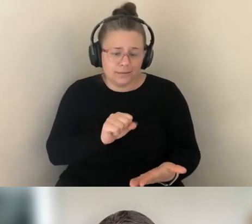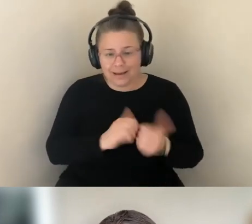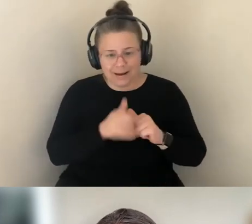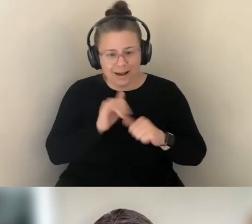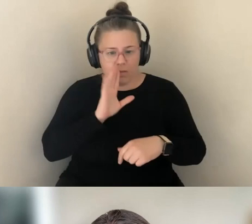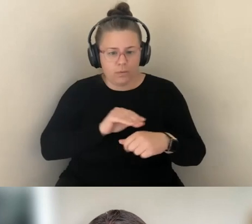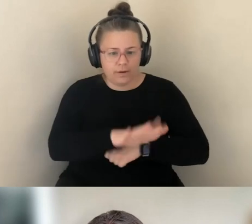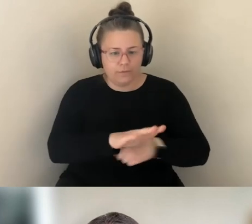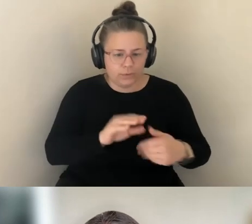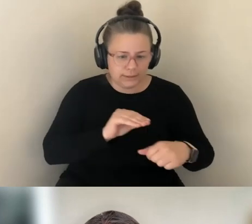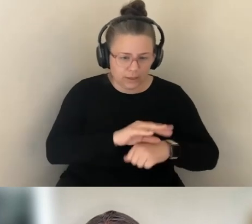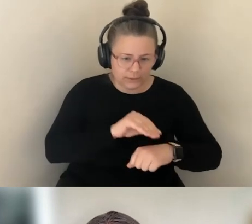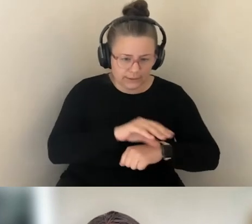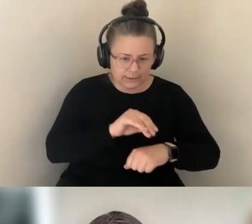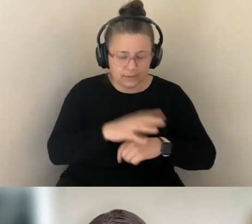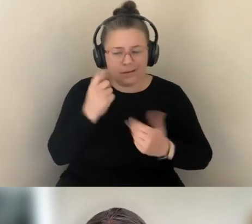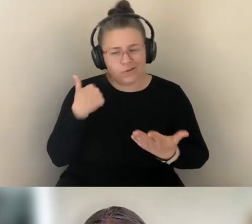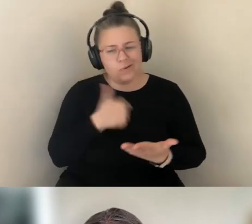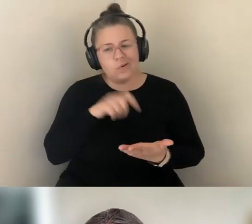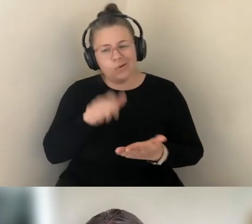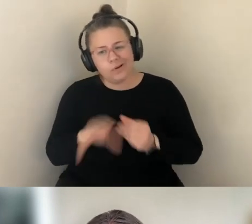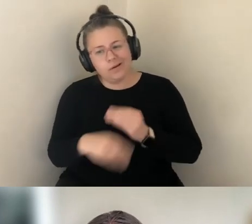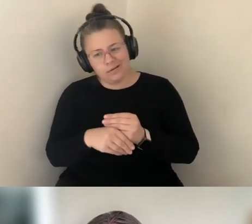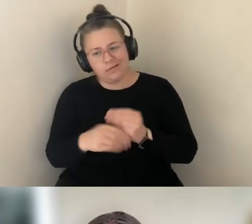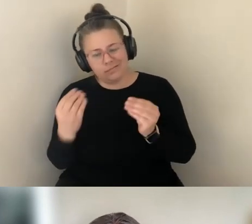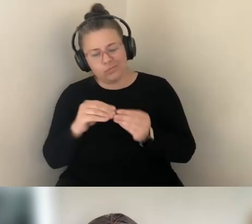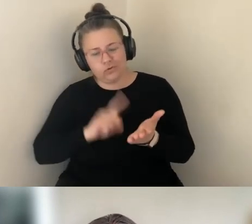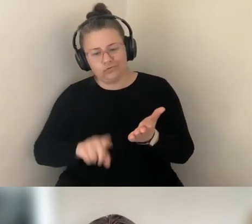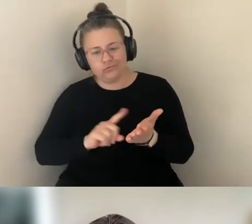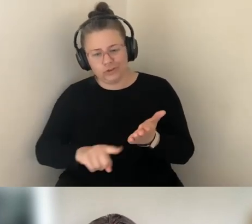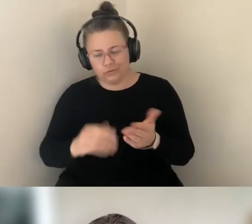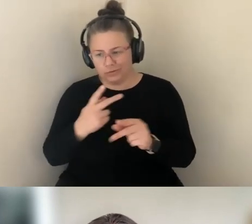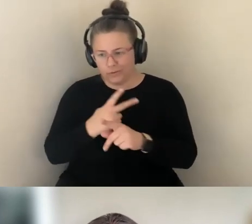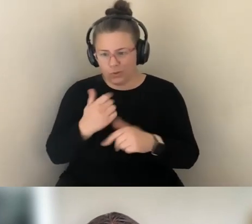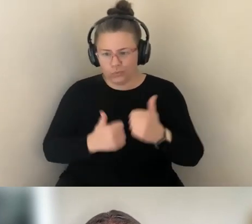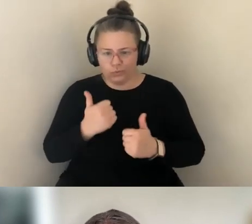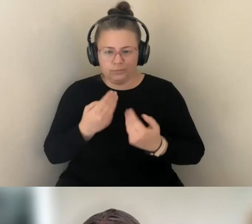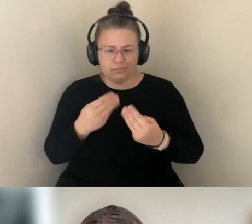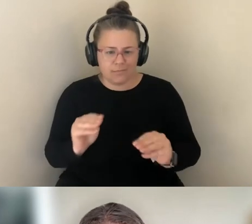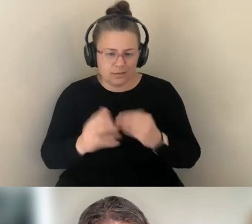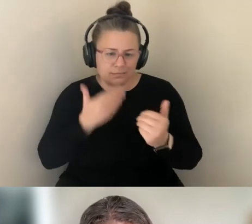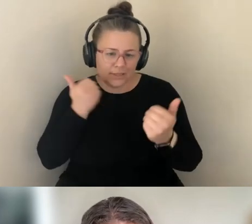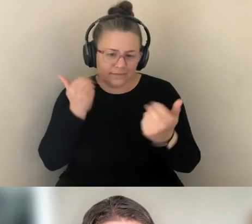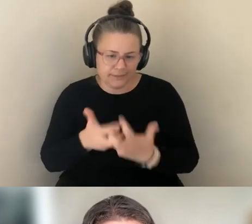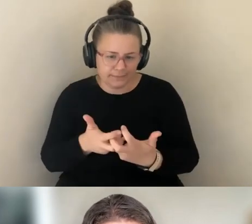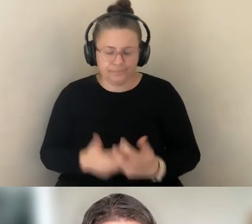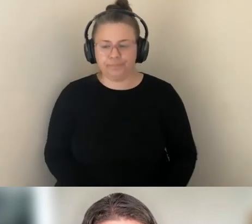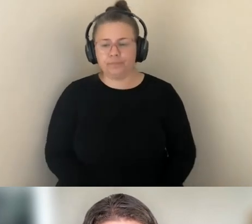additional research to identify which methods accomplish this most effectively. And also in practice, I want to express some